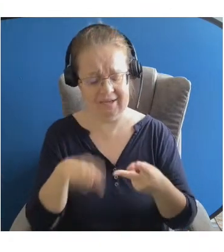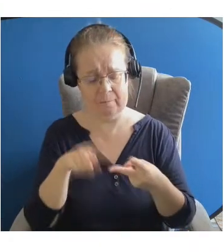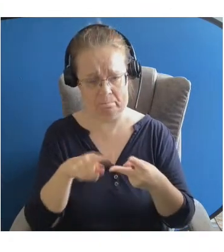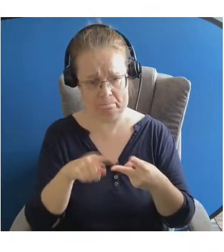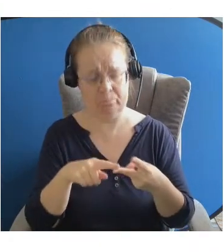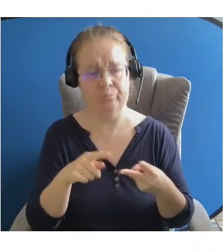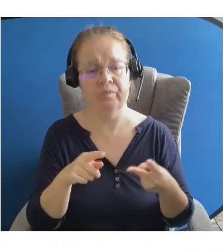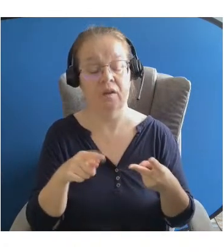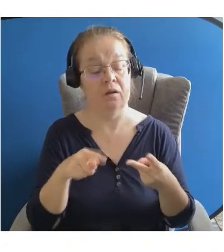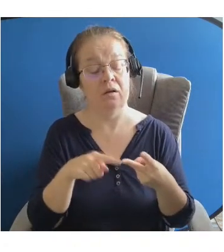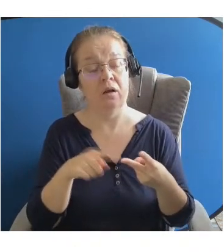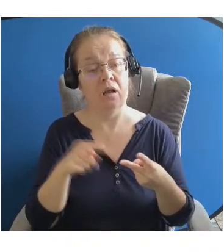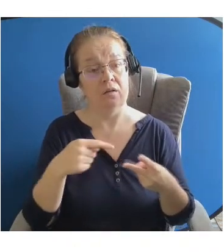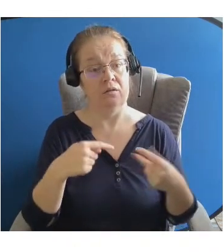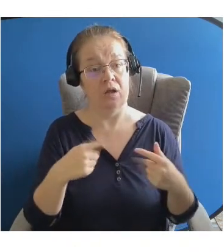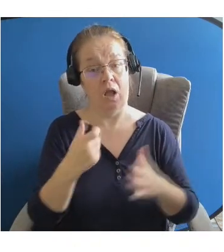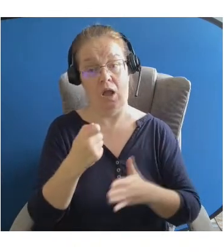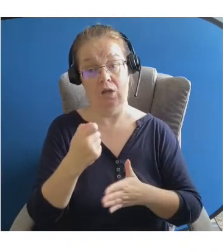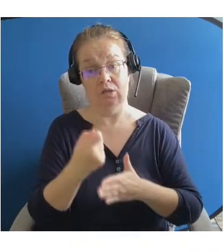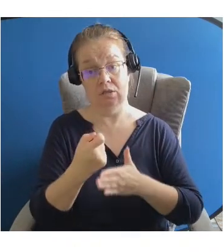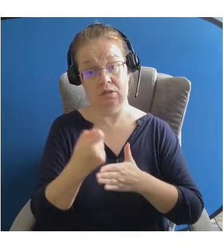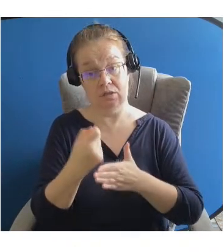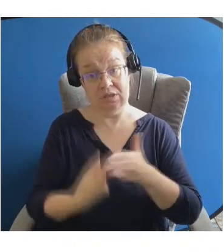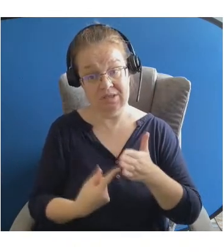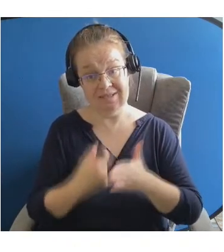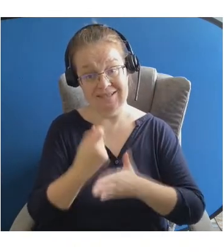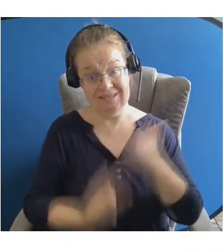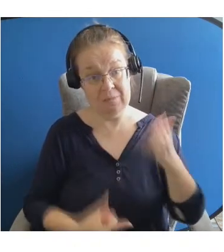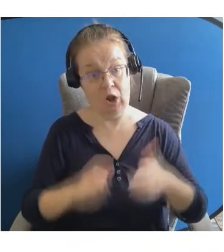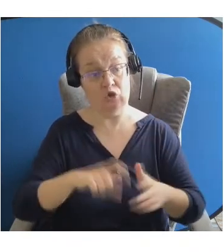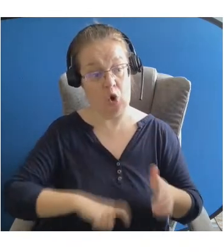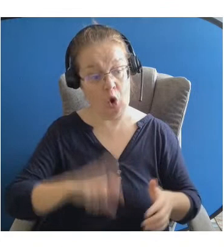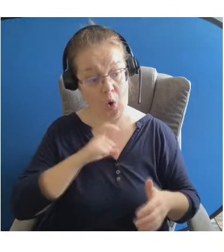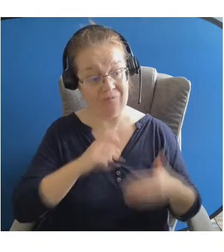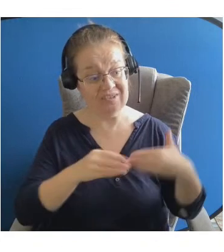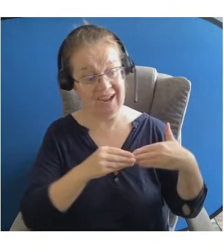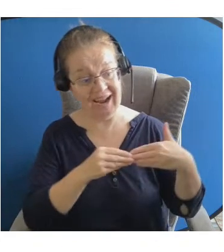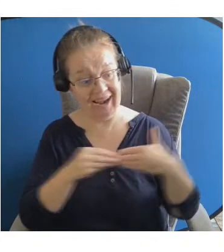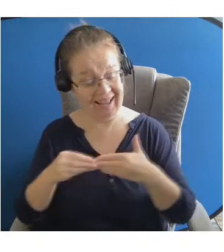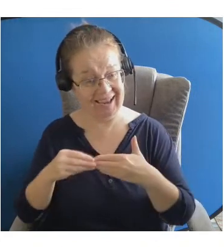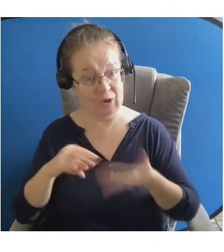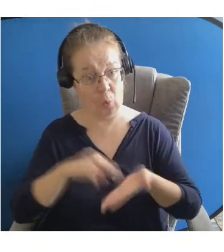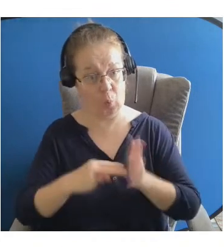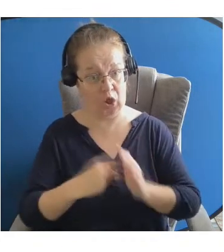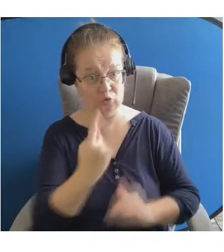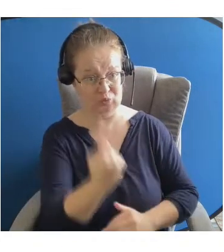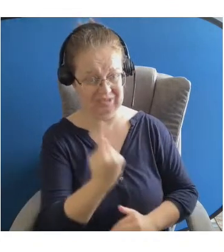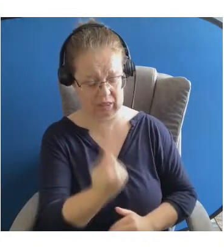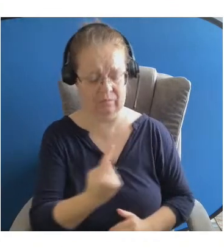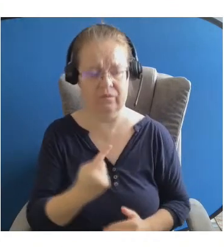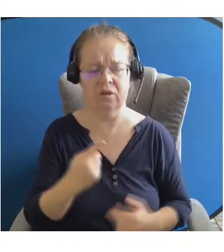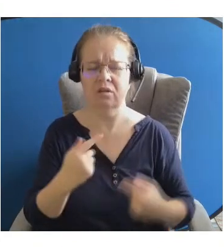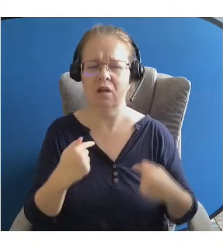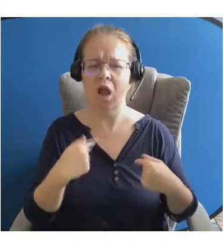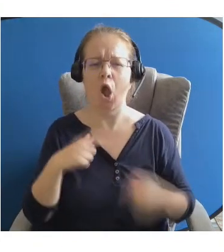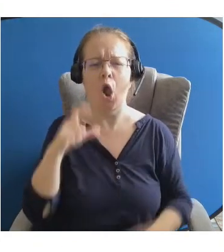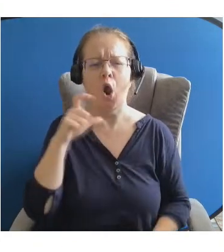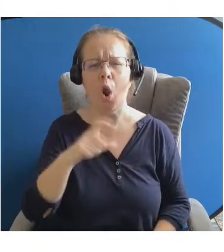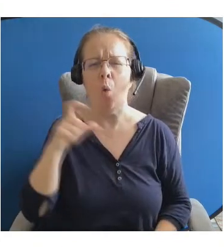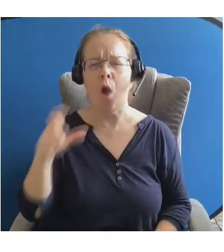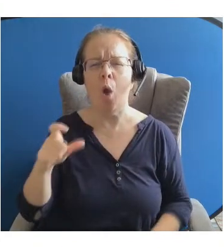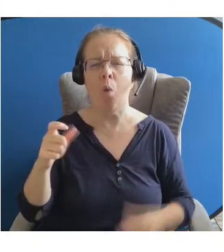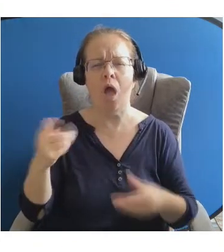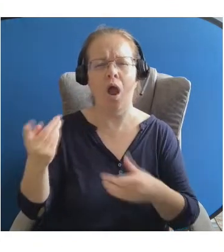secondly, as a disability confident leader organisation, what role do you think Coca-Cola plays